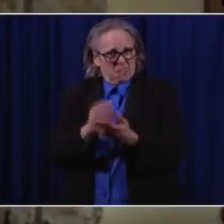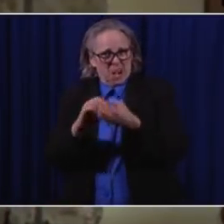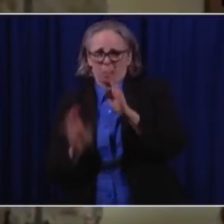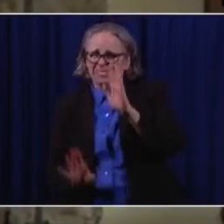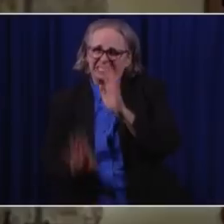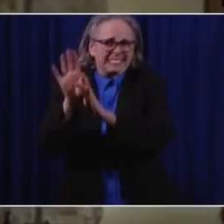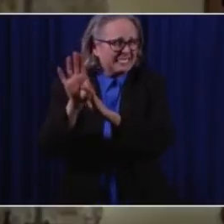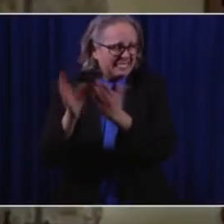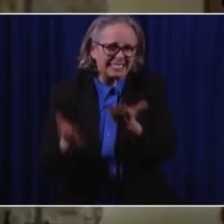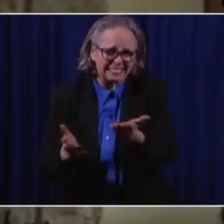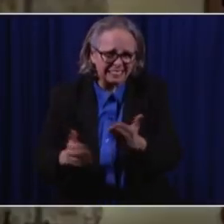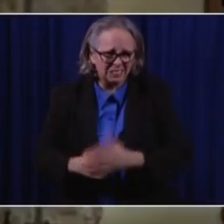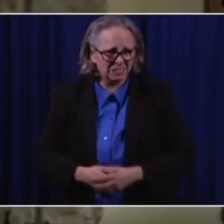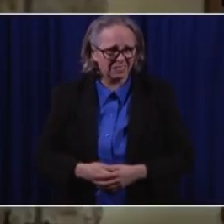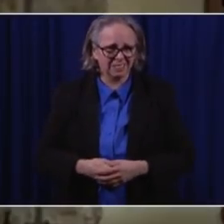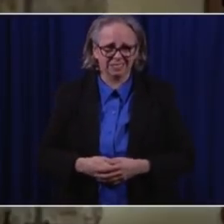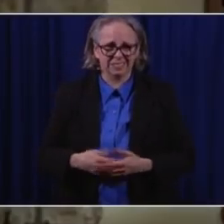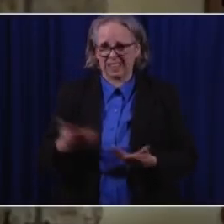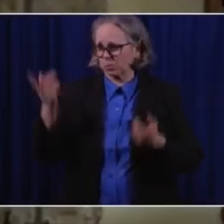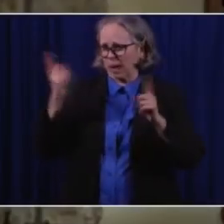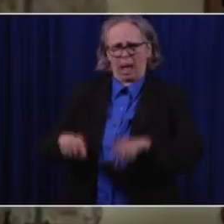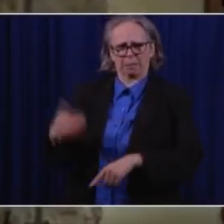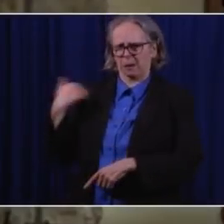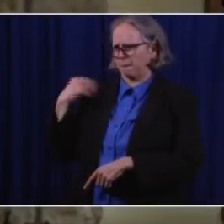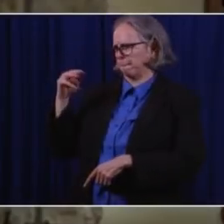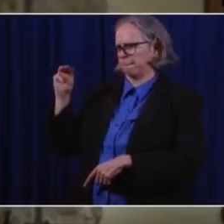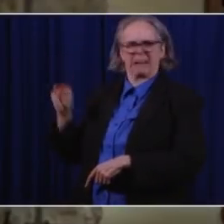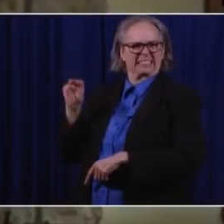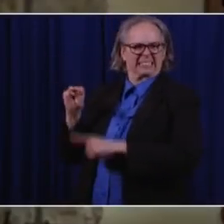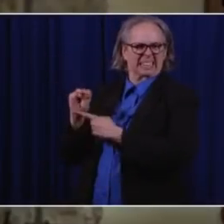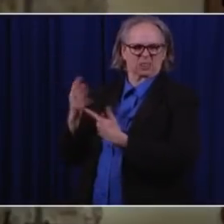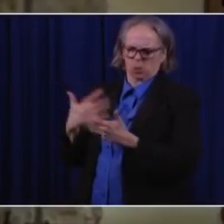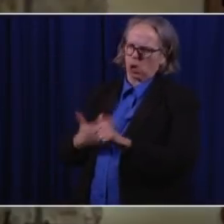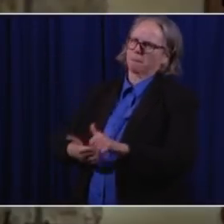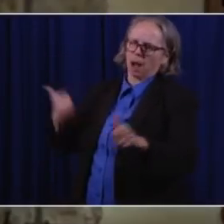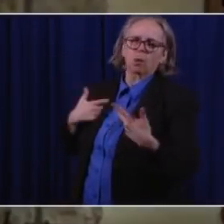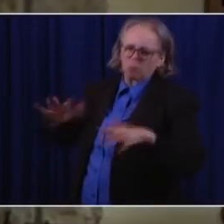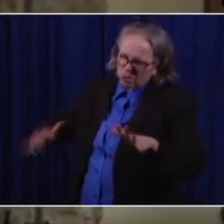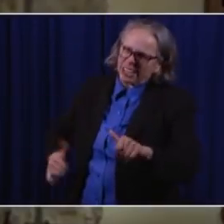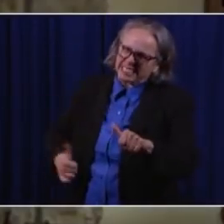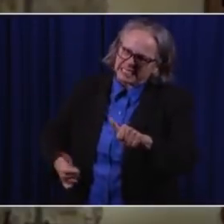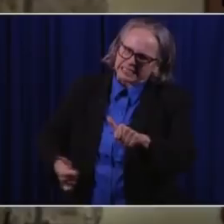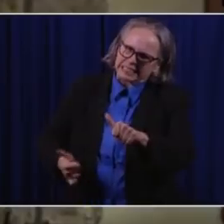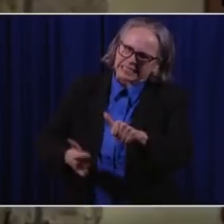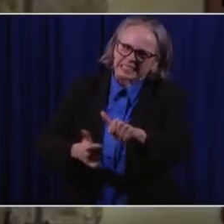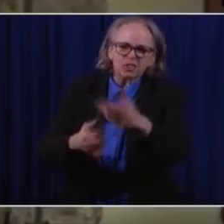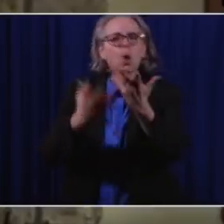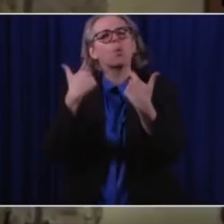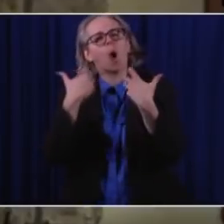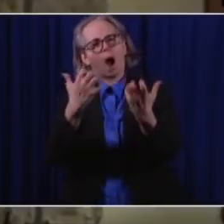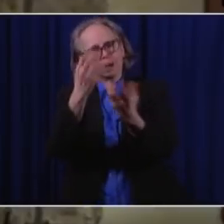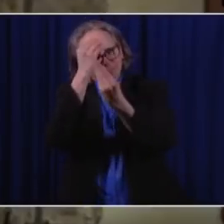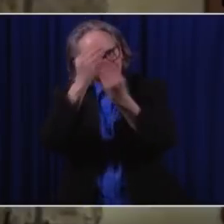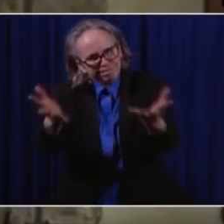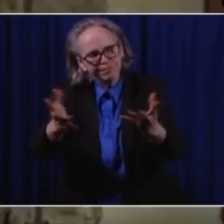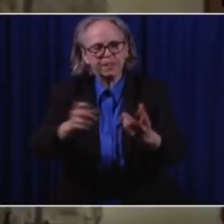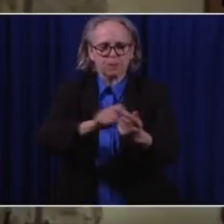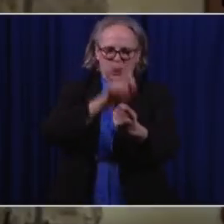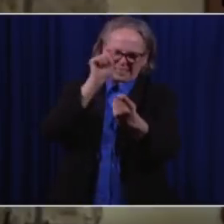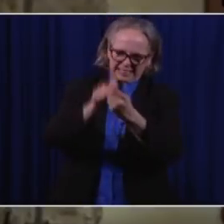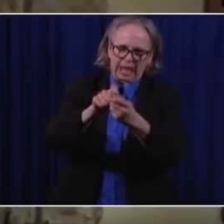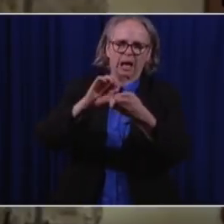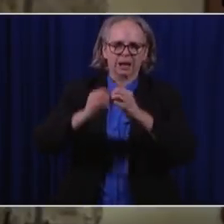Monday. And we're working to fix it as quickly as we can so we can give those numbers. Again, I would